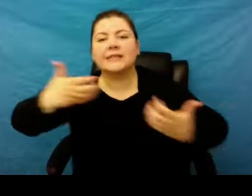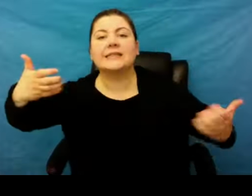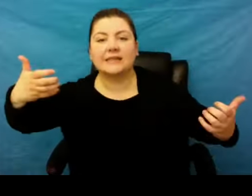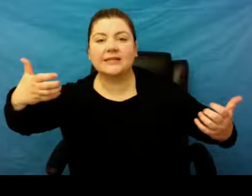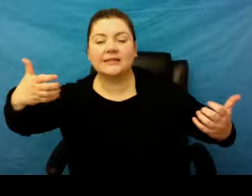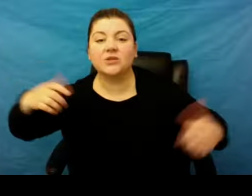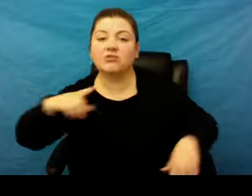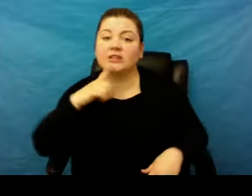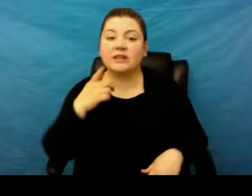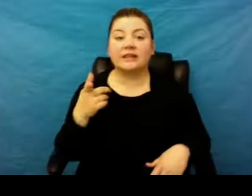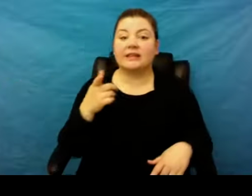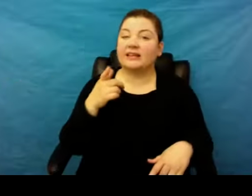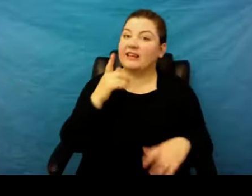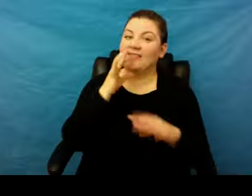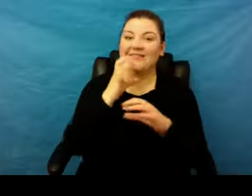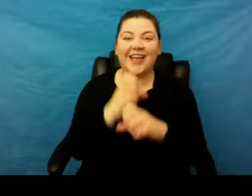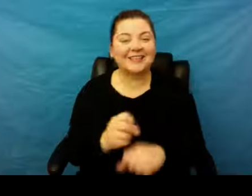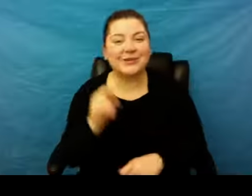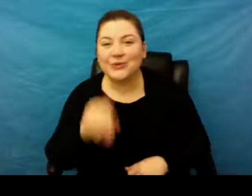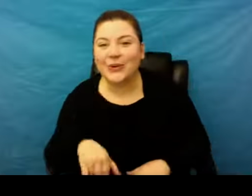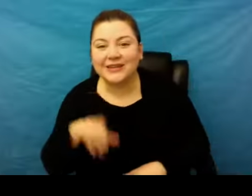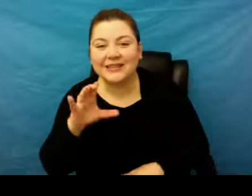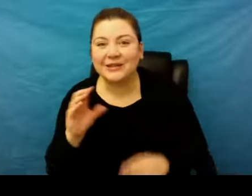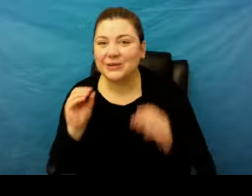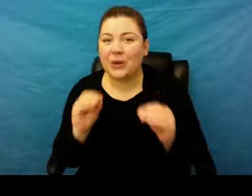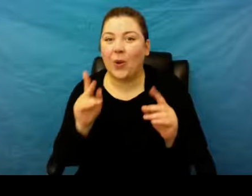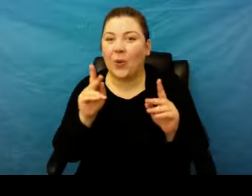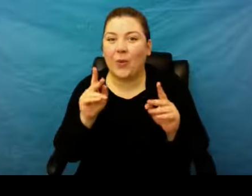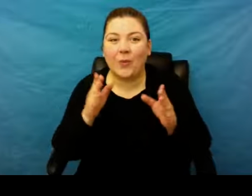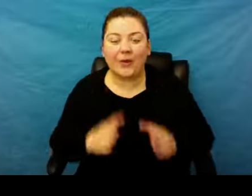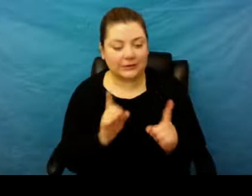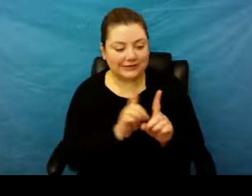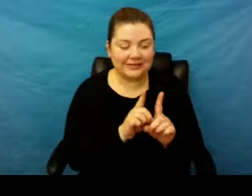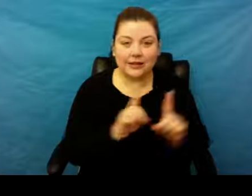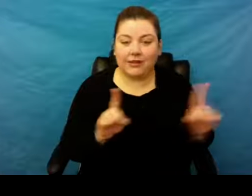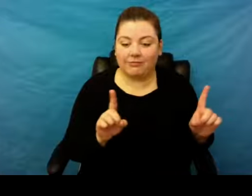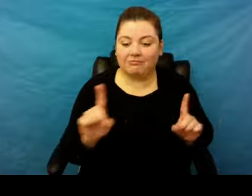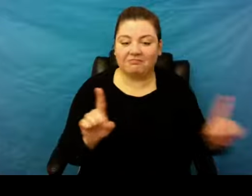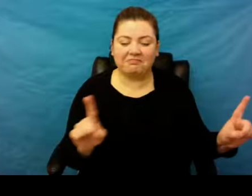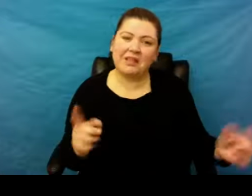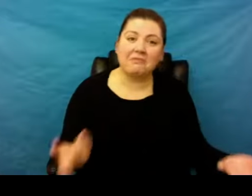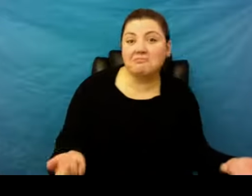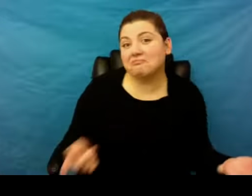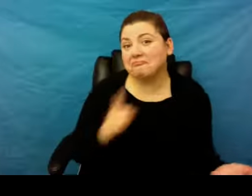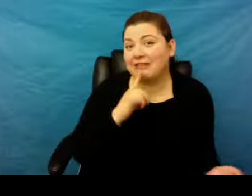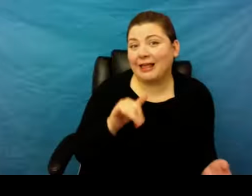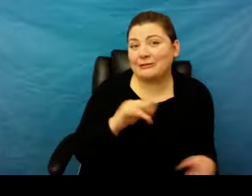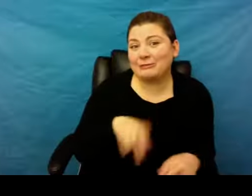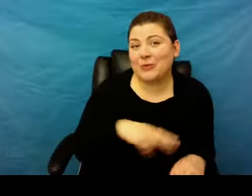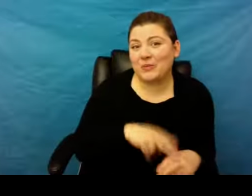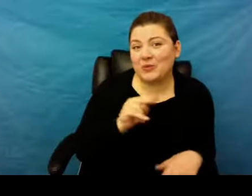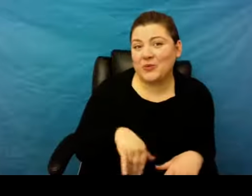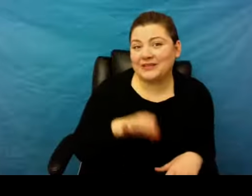York City now, is that nobody is going within 3 to 6 feet of each other. And it actually has not changed our life that much. And so I